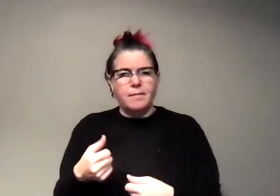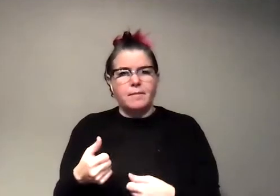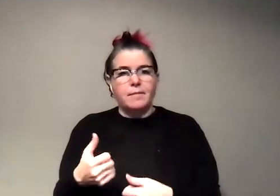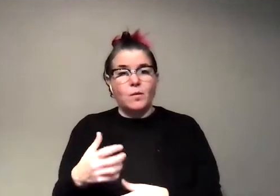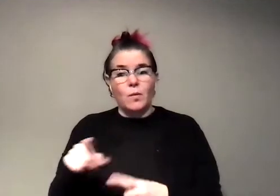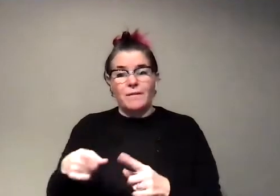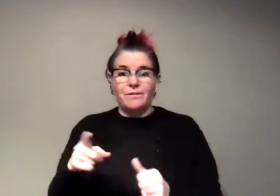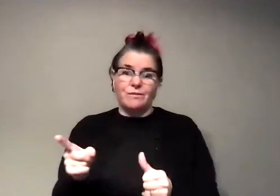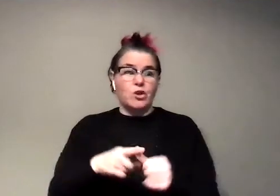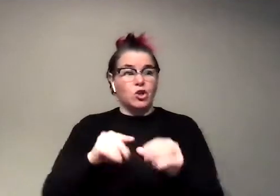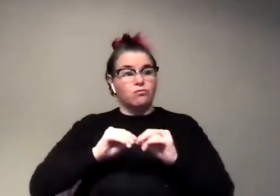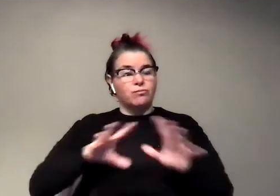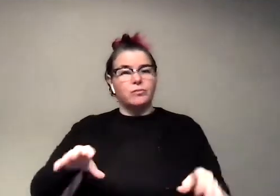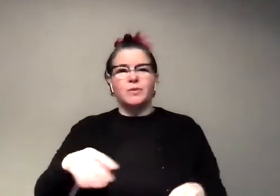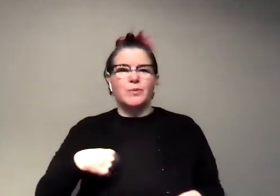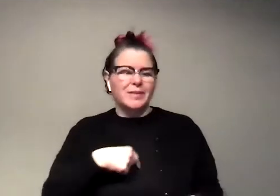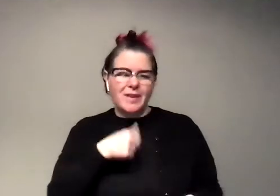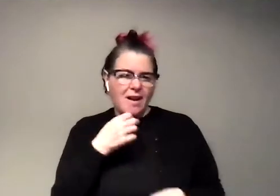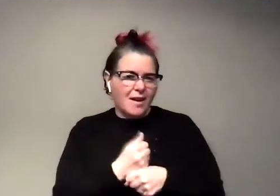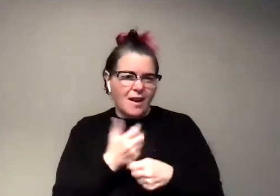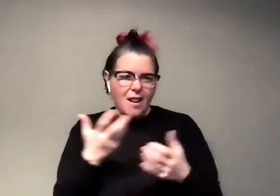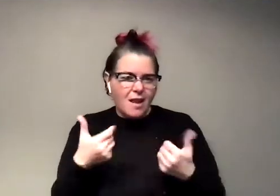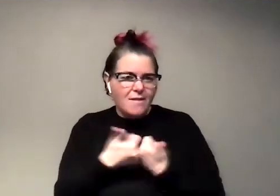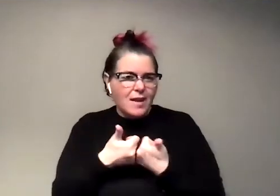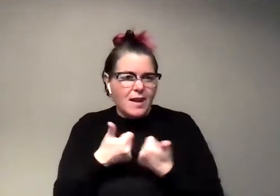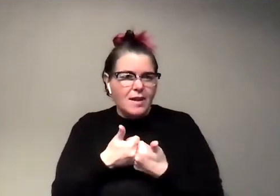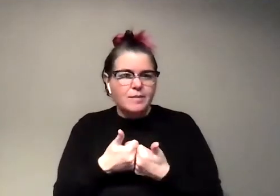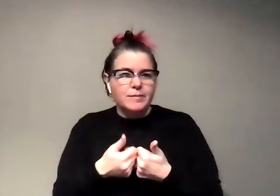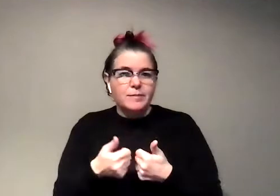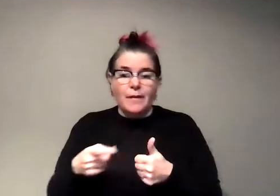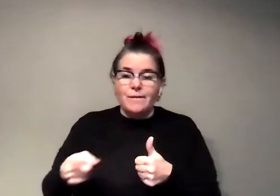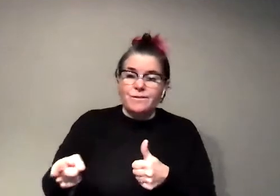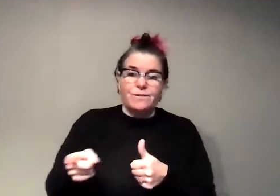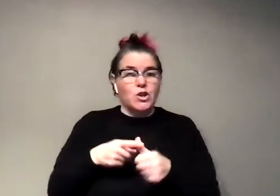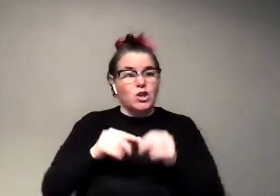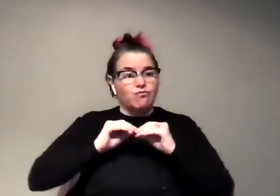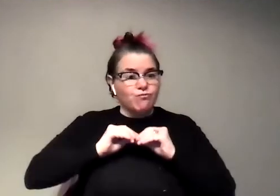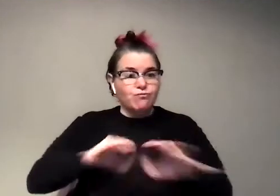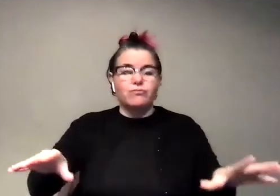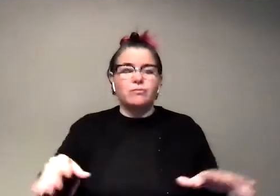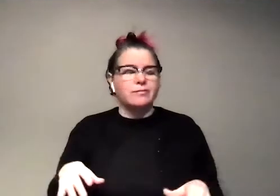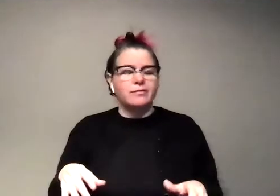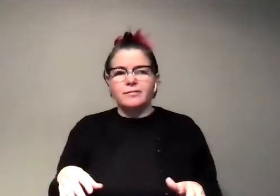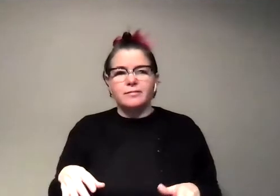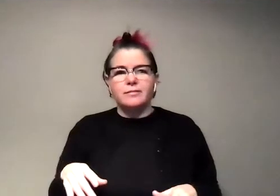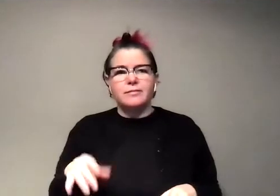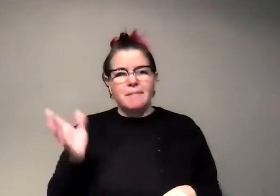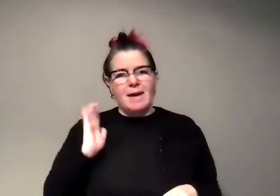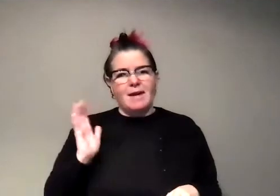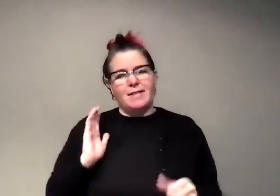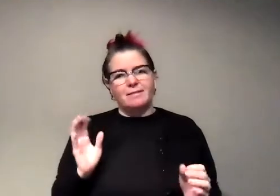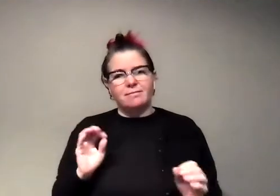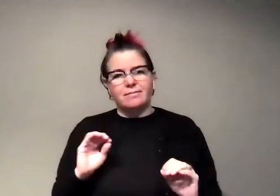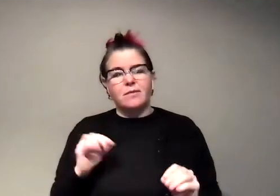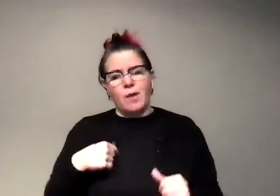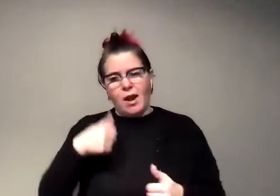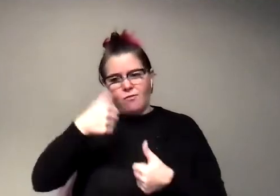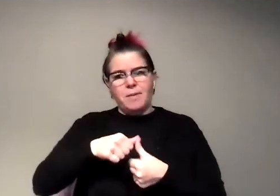out. Like we didn't get a lot of games when they came out back in the day, but I